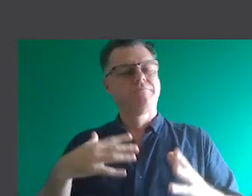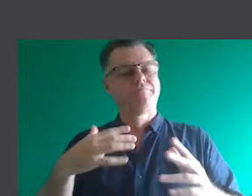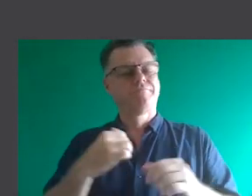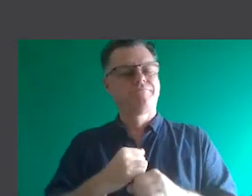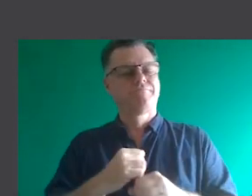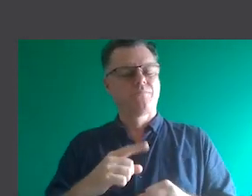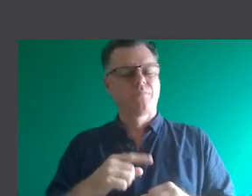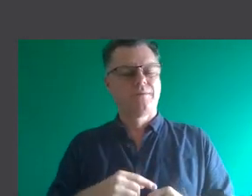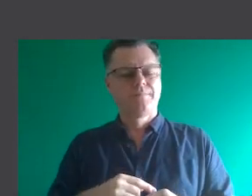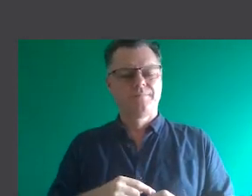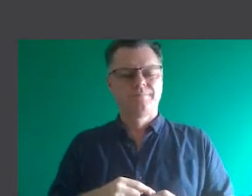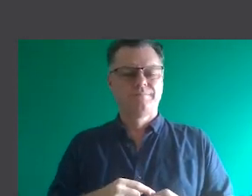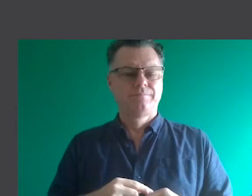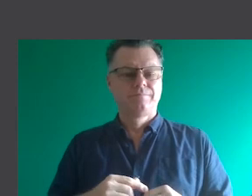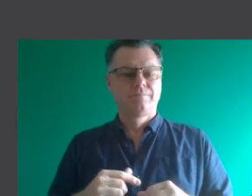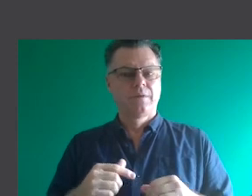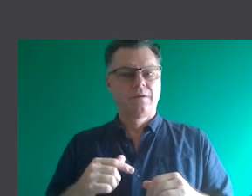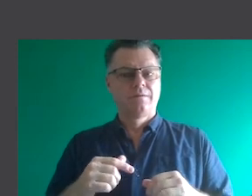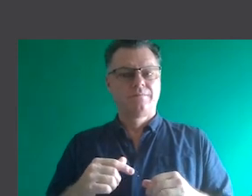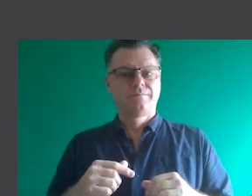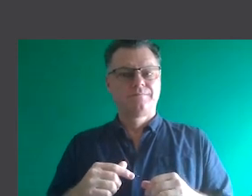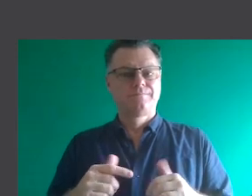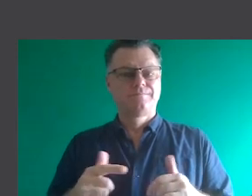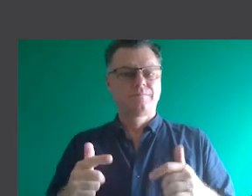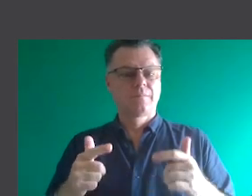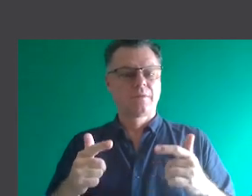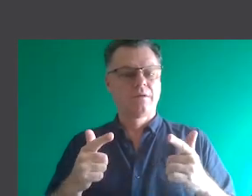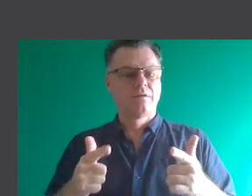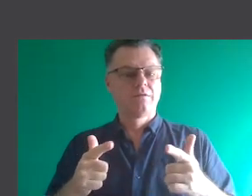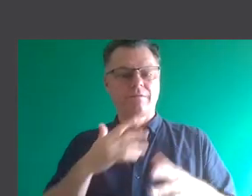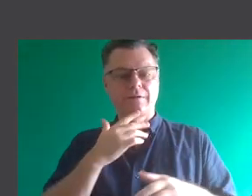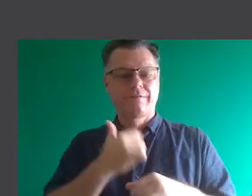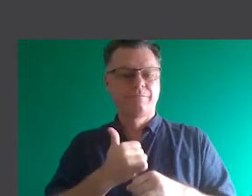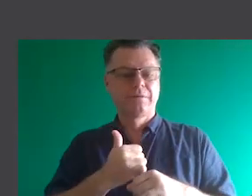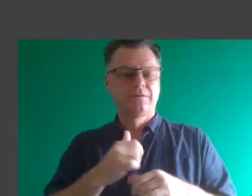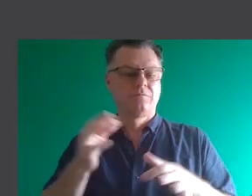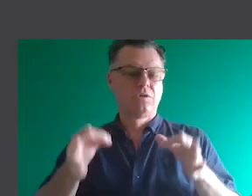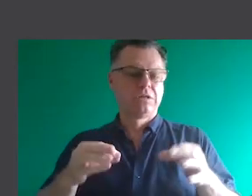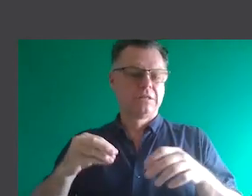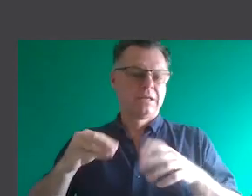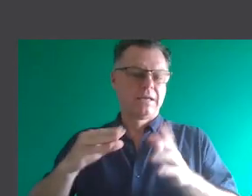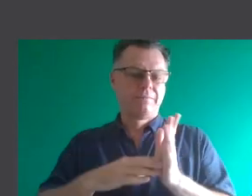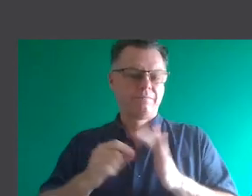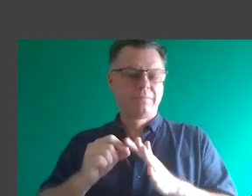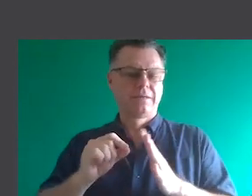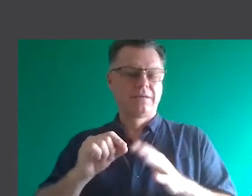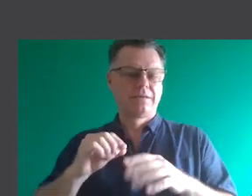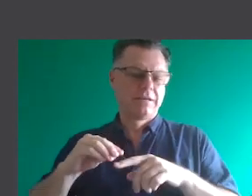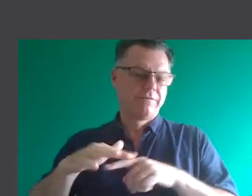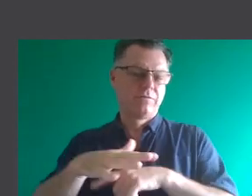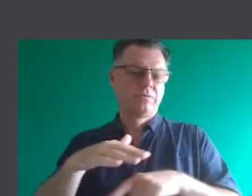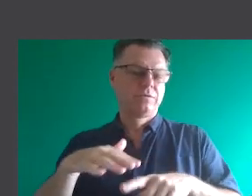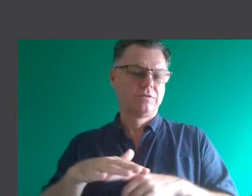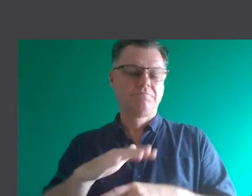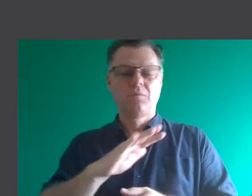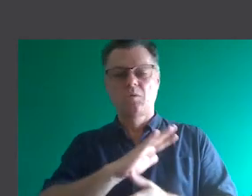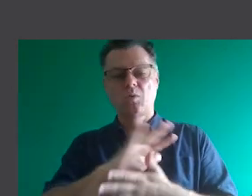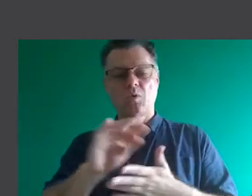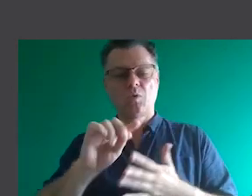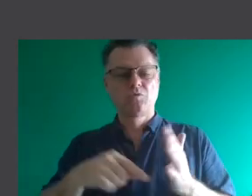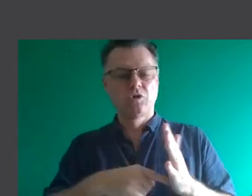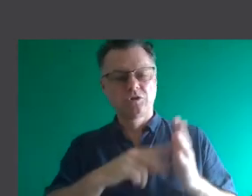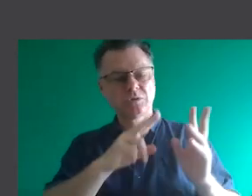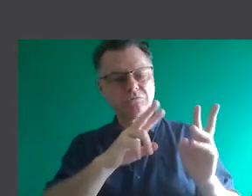verbatim, but what I could emphasise perhaps is the high level of political influence that we're aware of. We didn't focus on